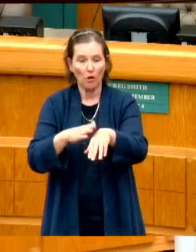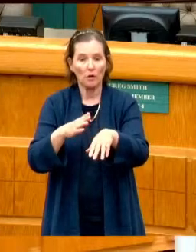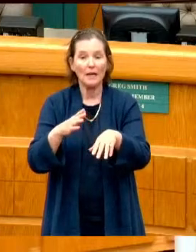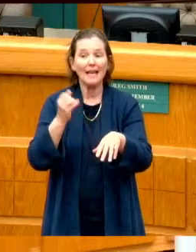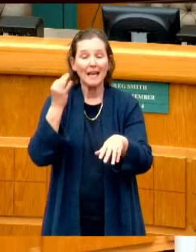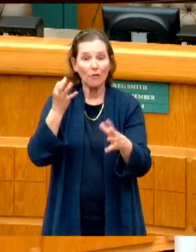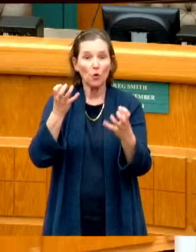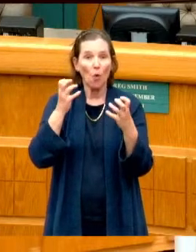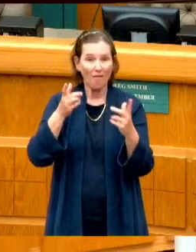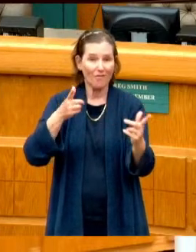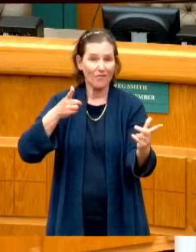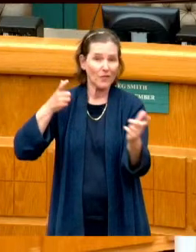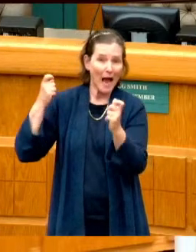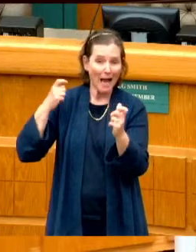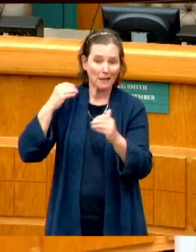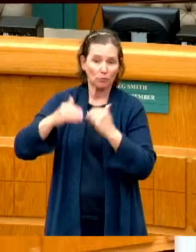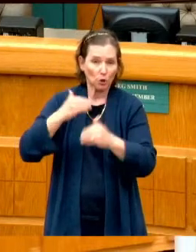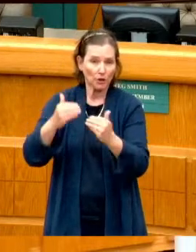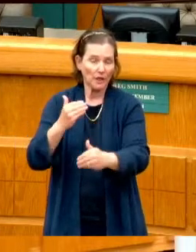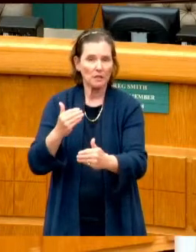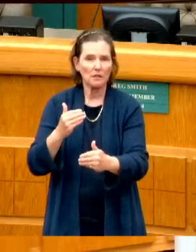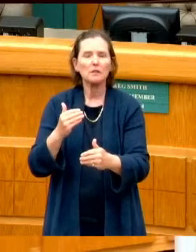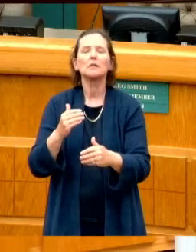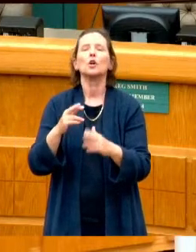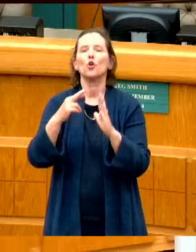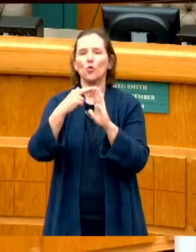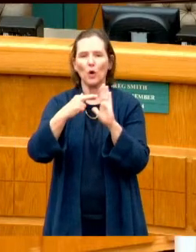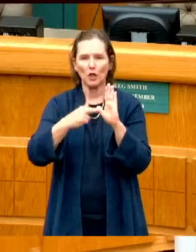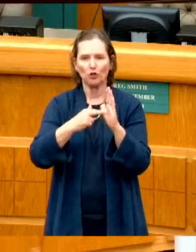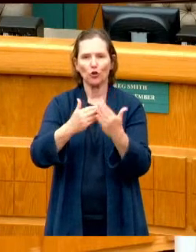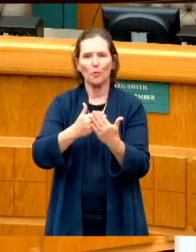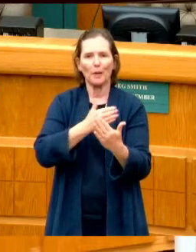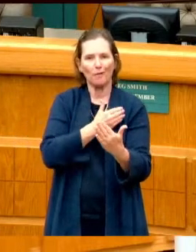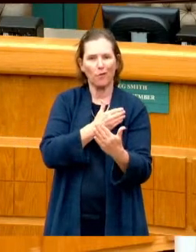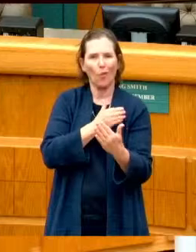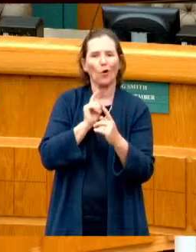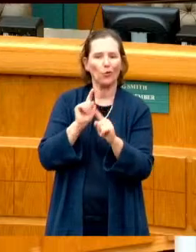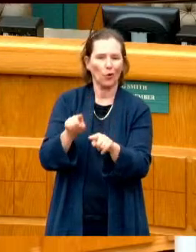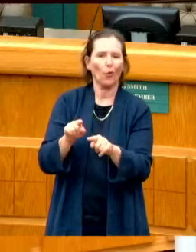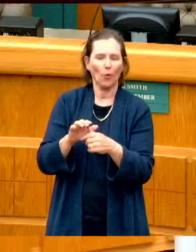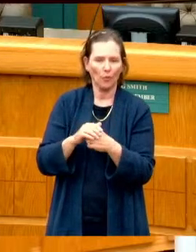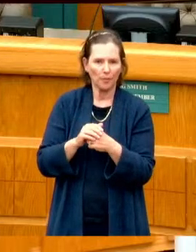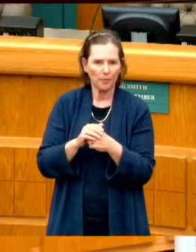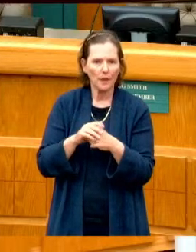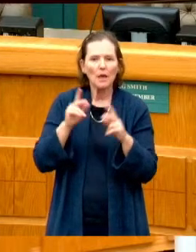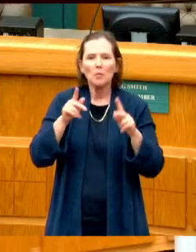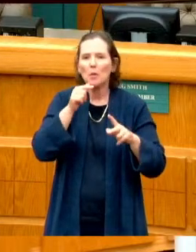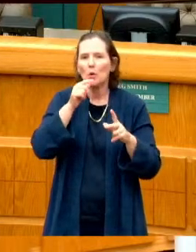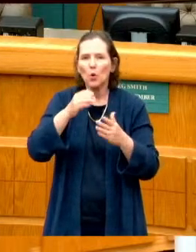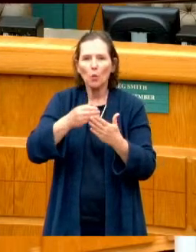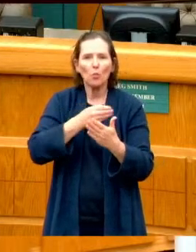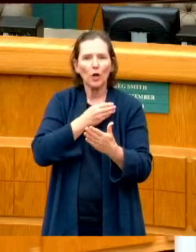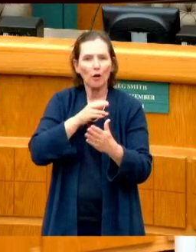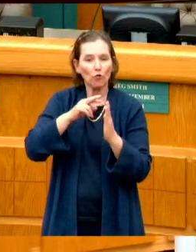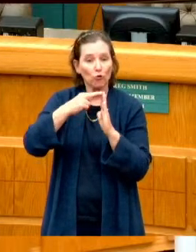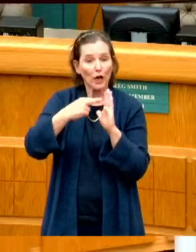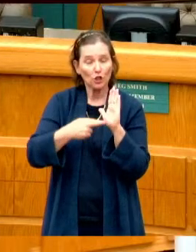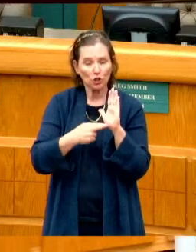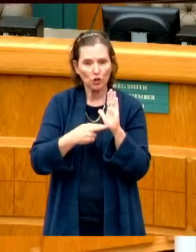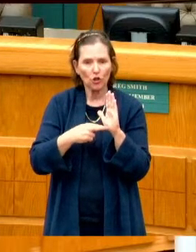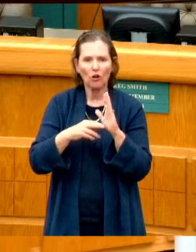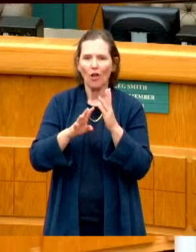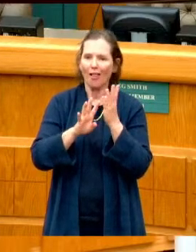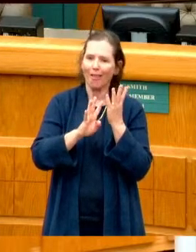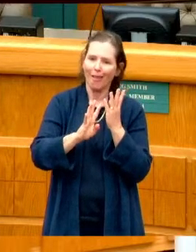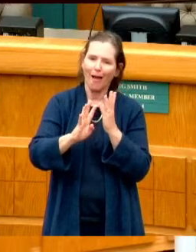of our clinics are going to open up even to those not registered, those individuals that are pre-registered will go through the line at a much